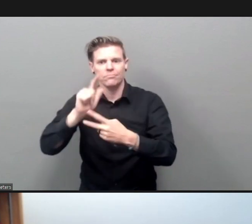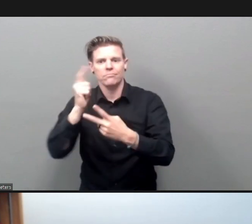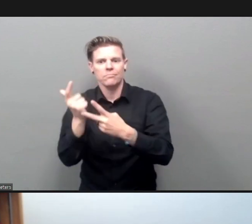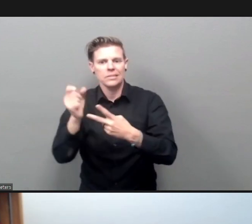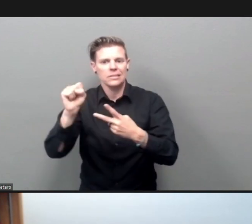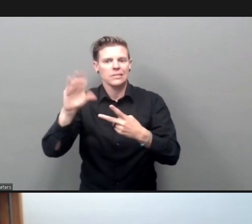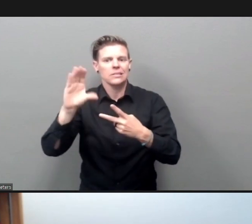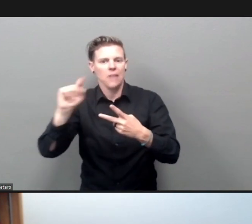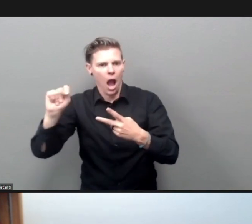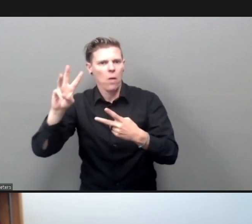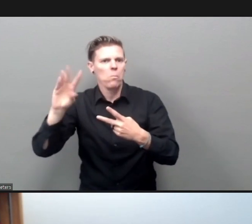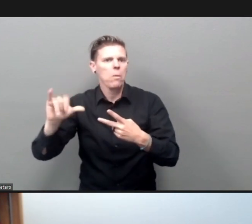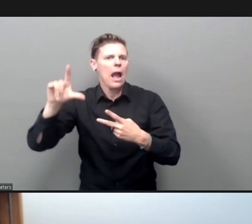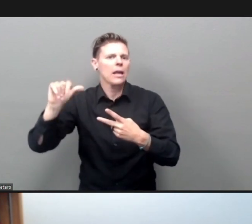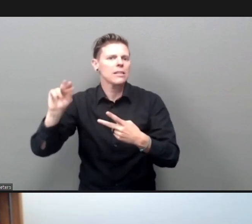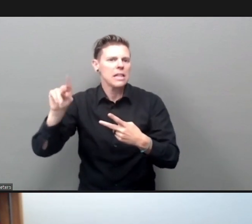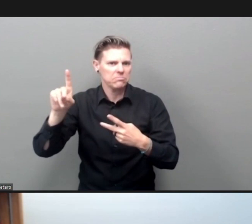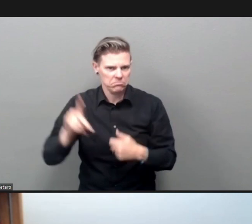unmuted.